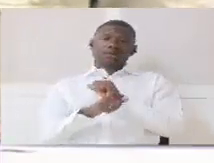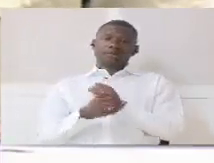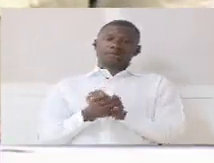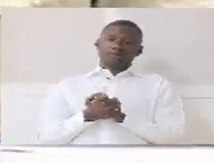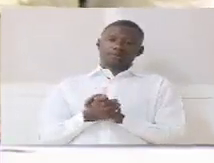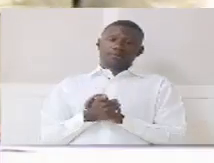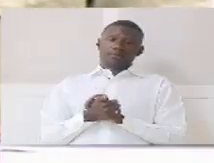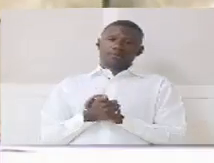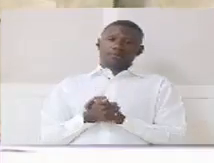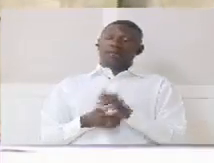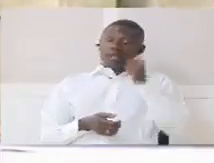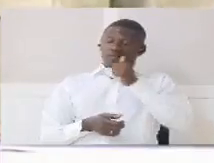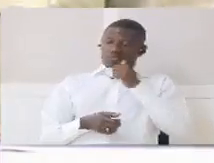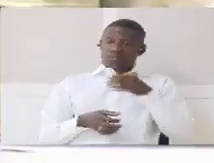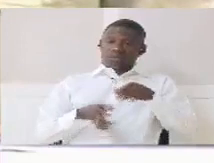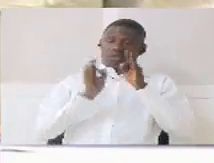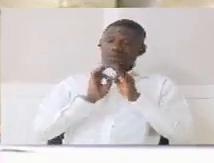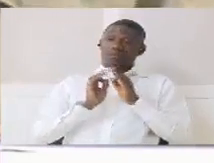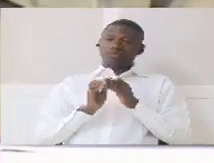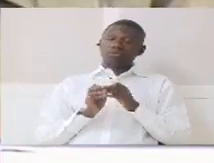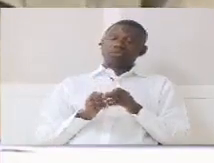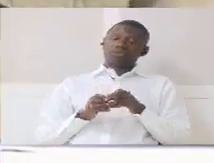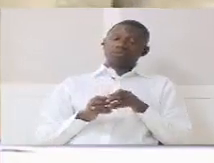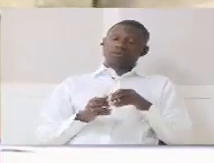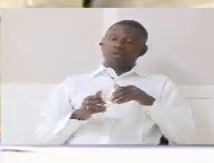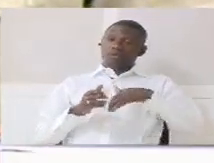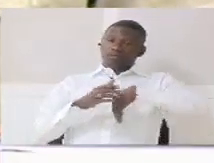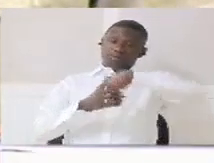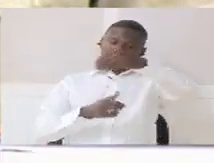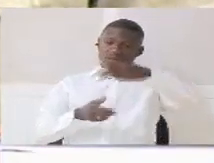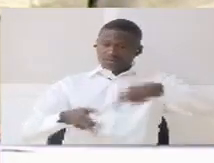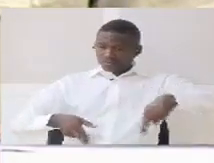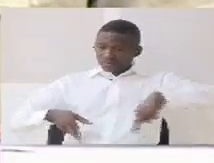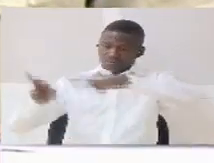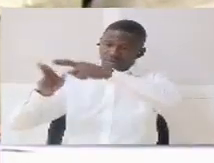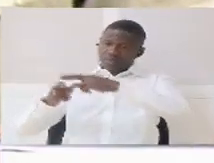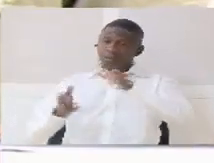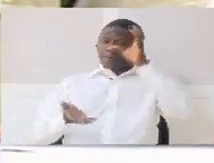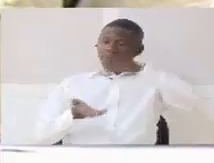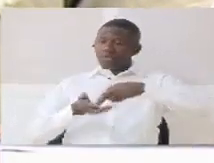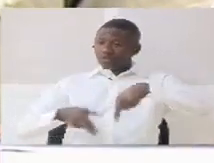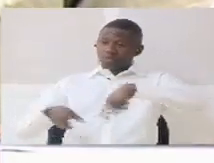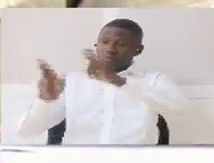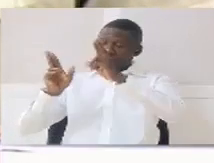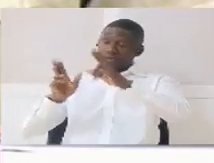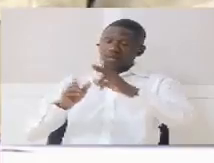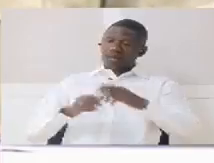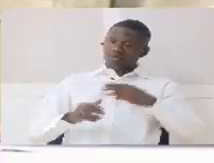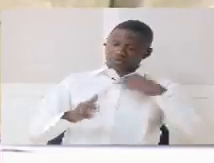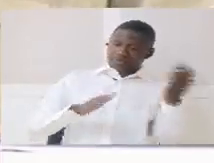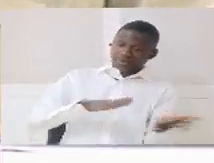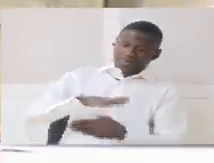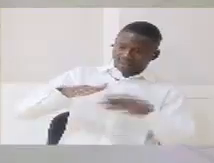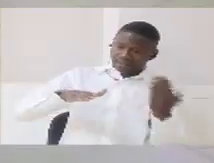highway can Banjul Silokan. They used to take him along the highway. Right, far lology. And they'll make him do some Yalo clearing there. Uyalo,